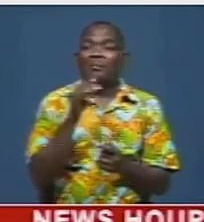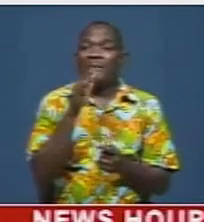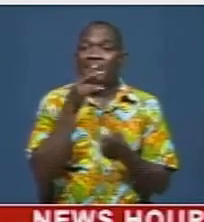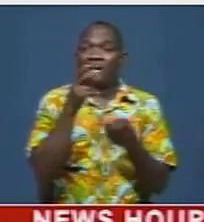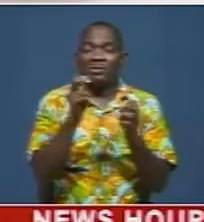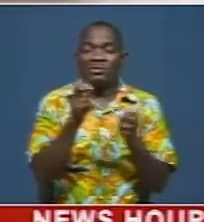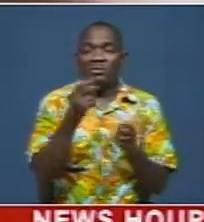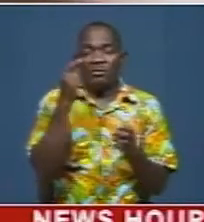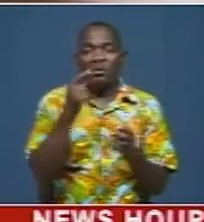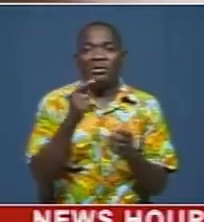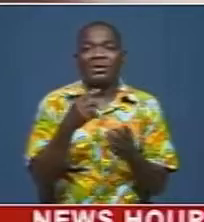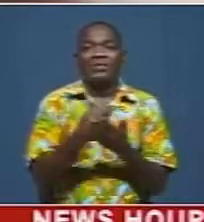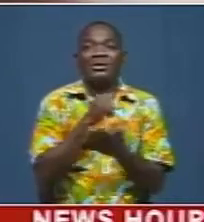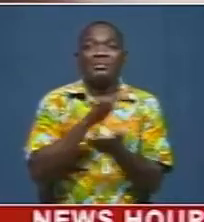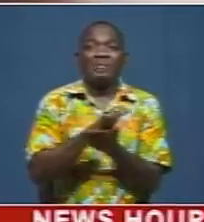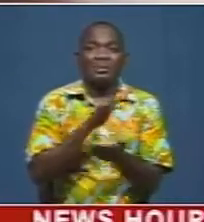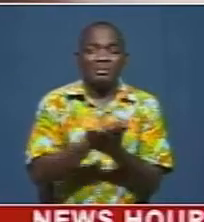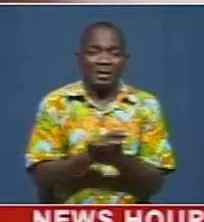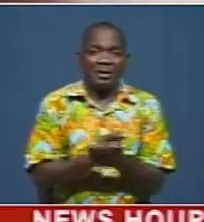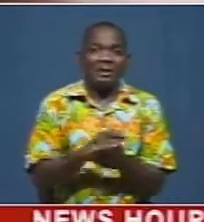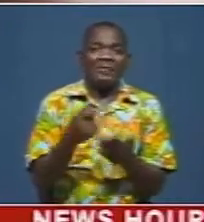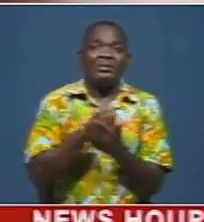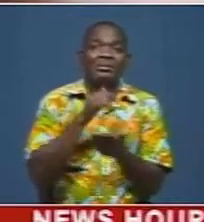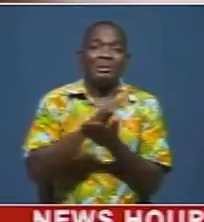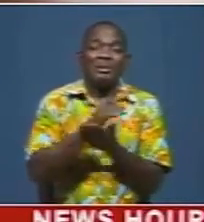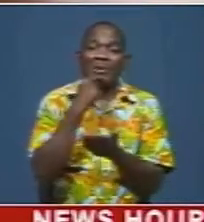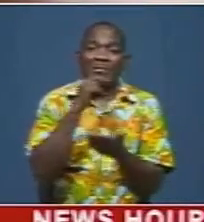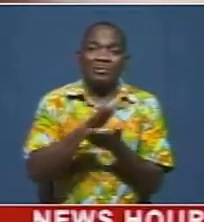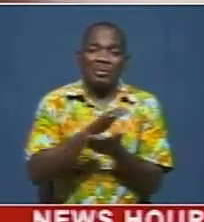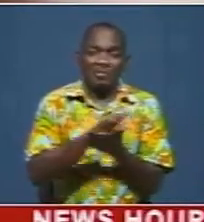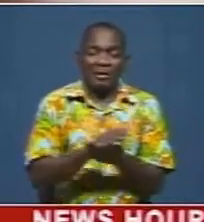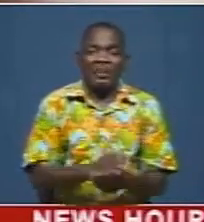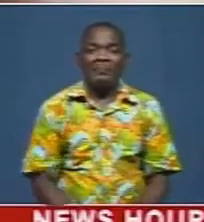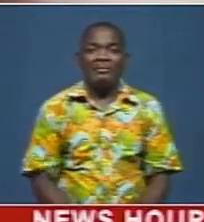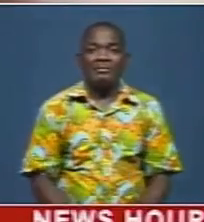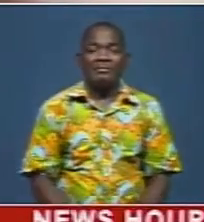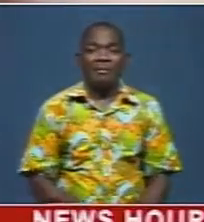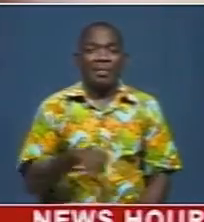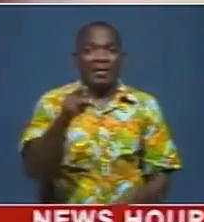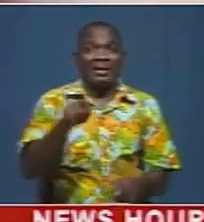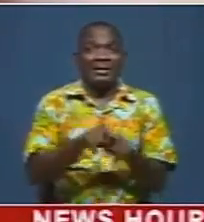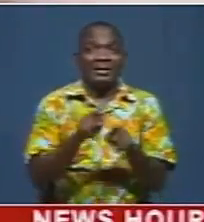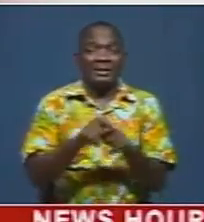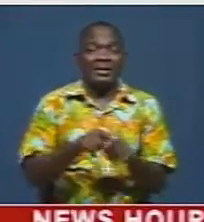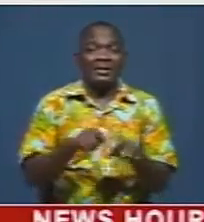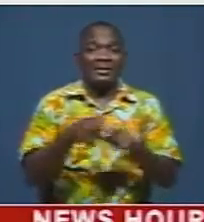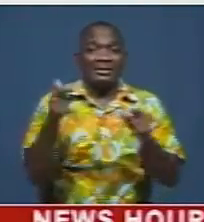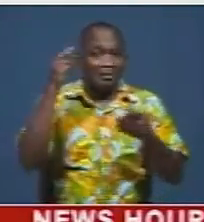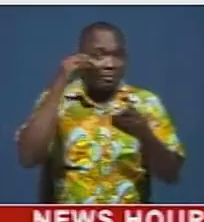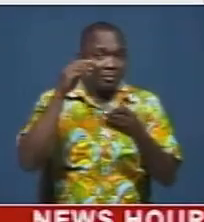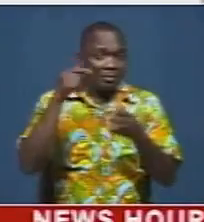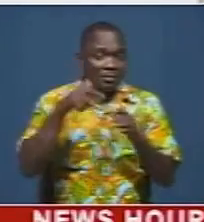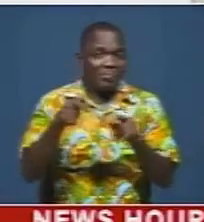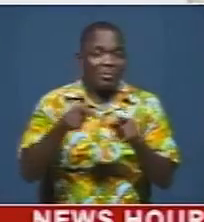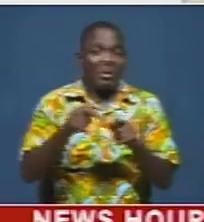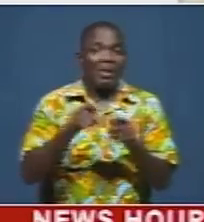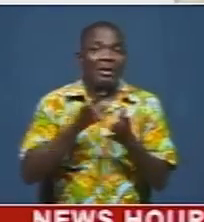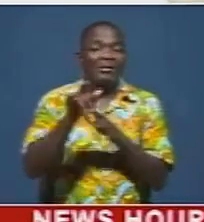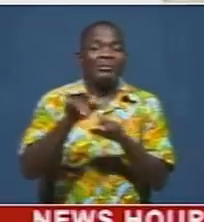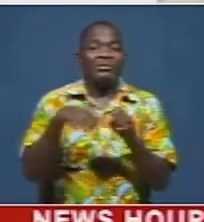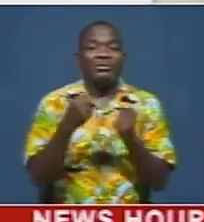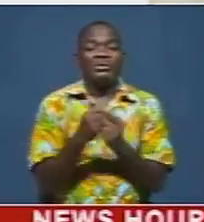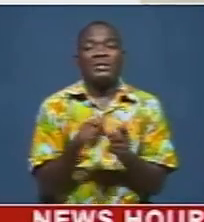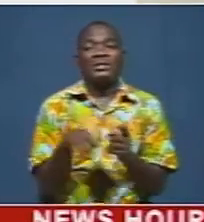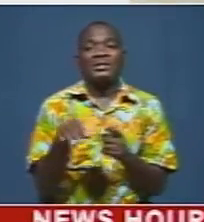for the Mirror newspaper of the Graphic Communication Group Limited. She was also the general manager of Aviation Social